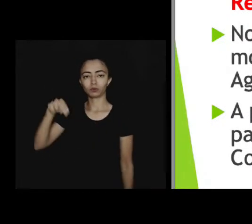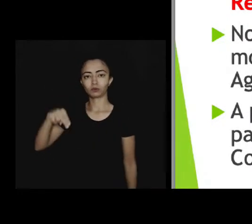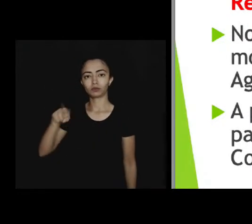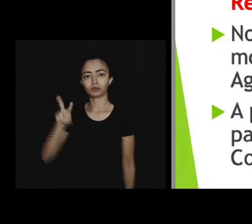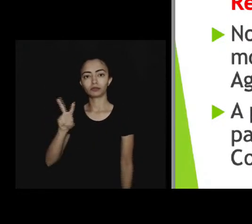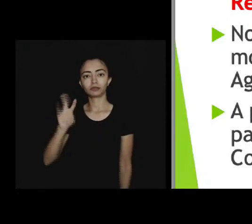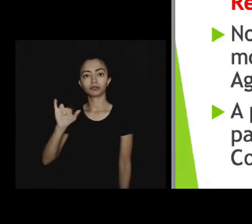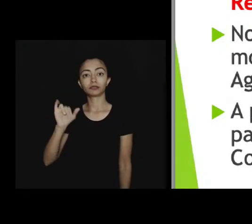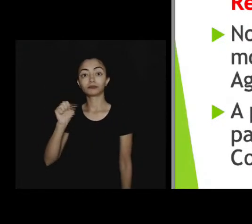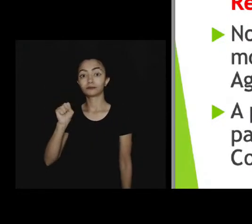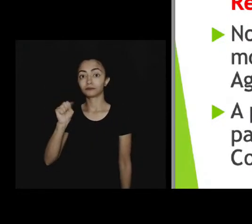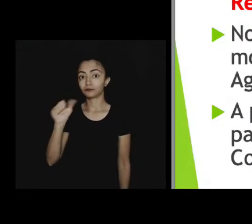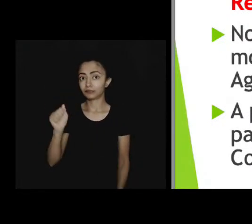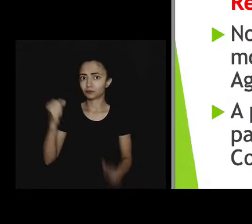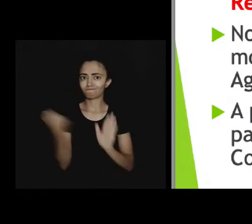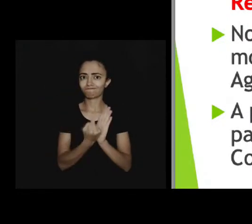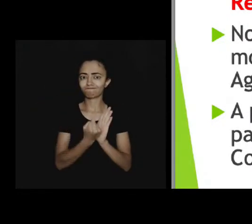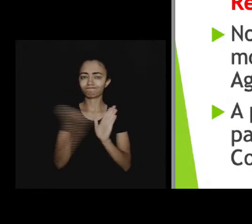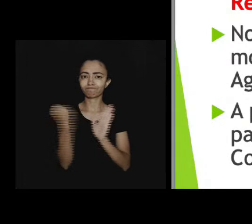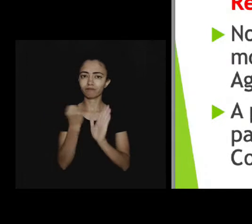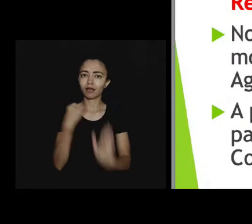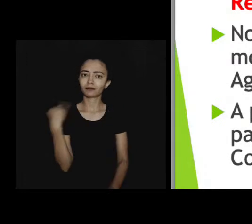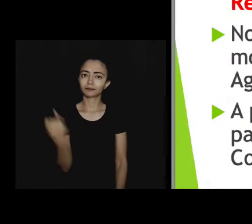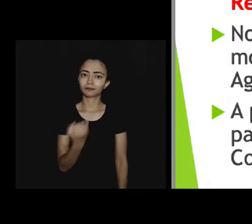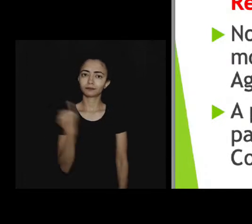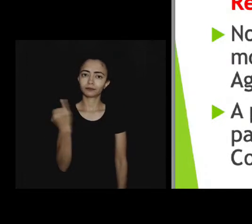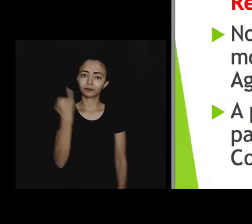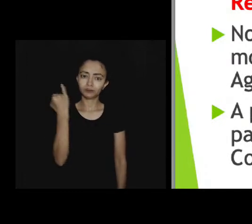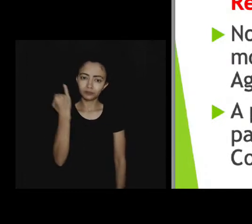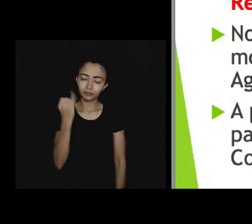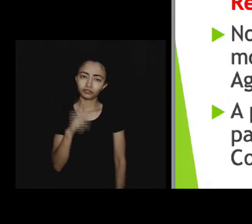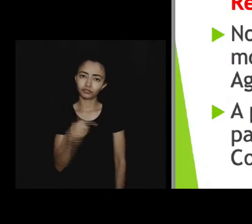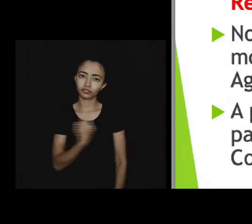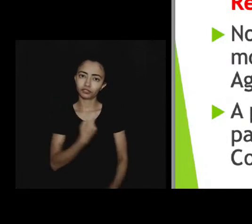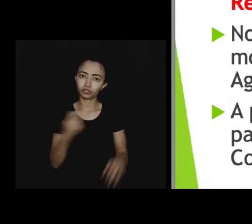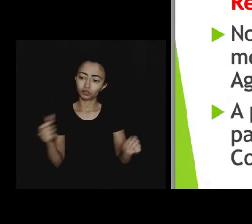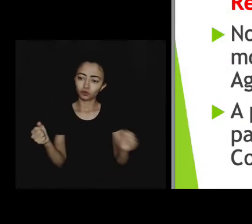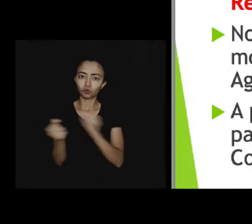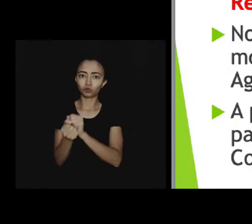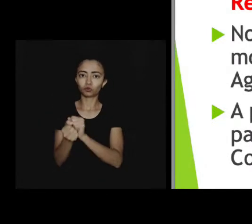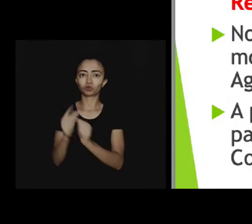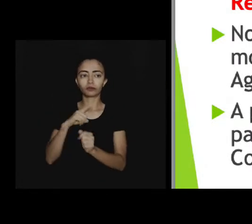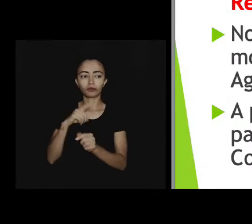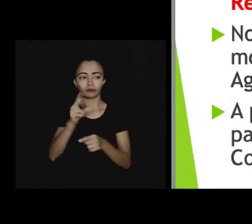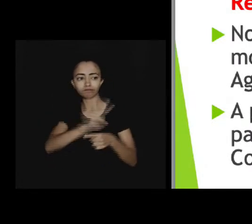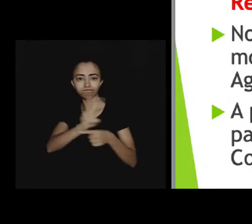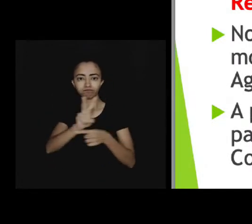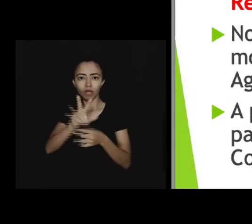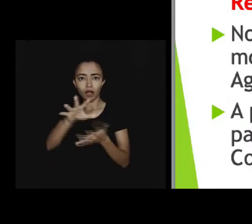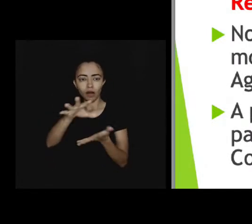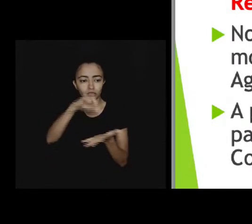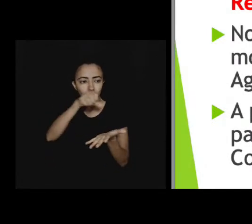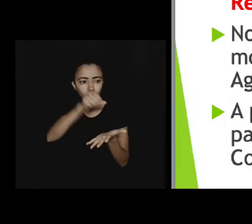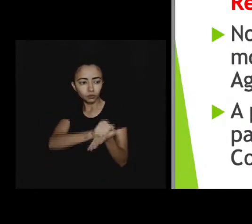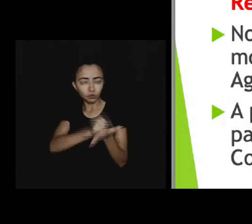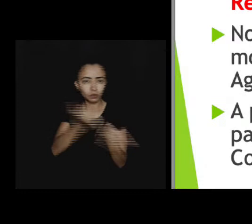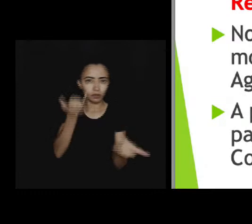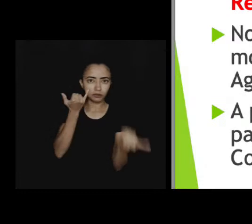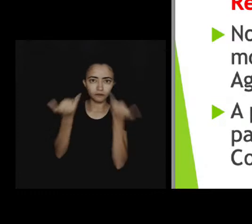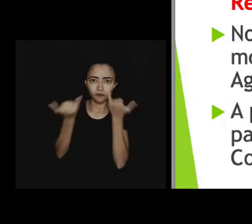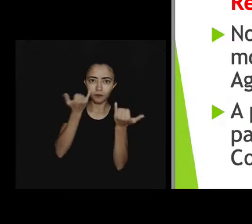the National Sanitary Agency, and that was very important. We had together with the monitoring, the register, and the